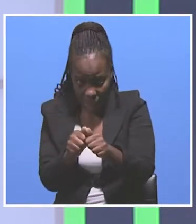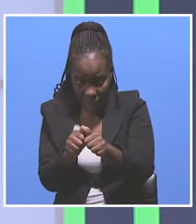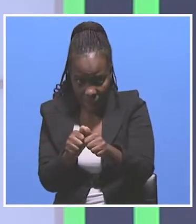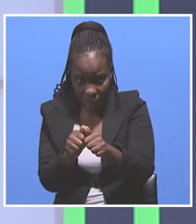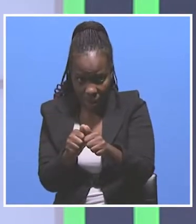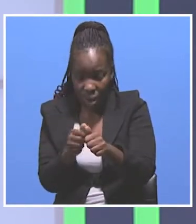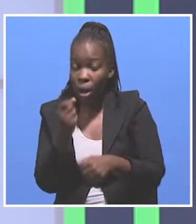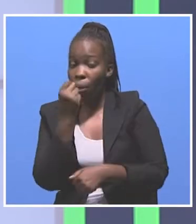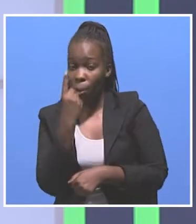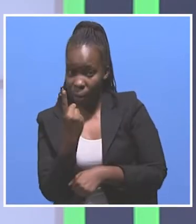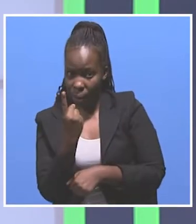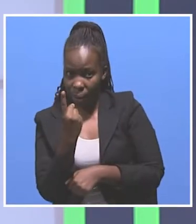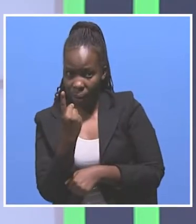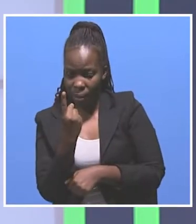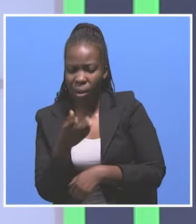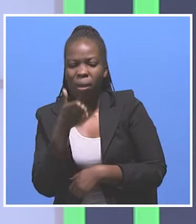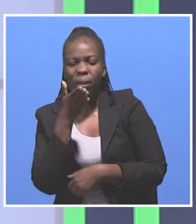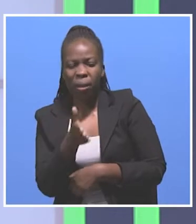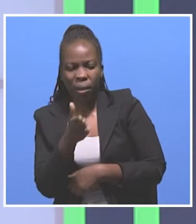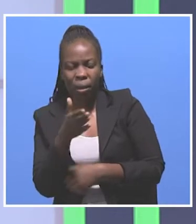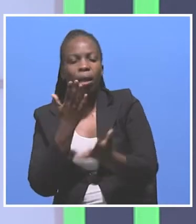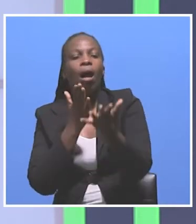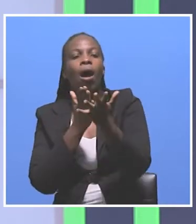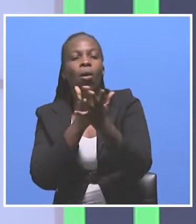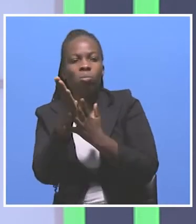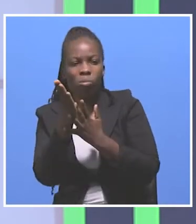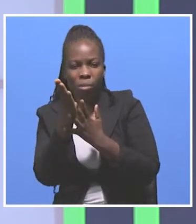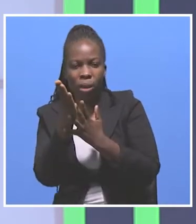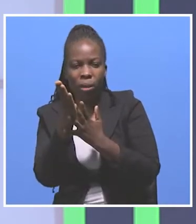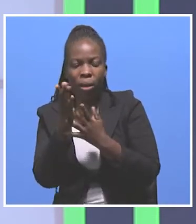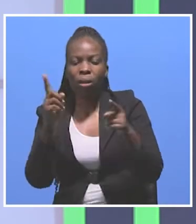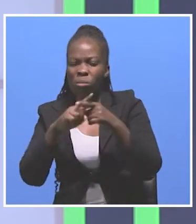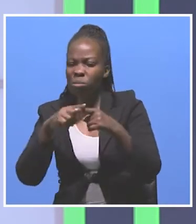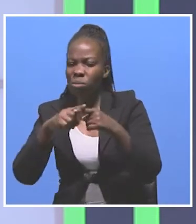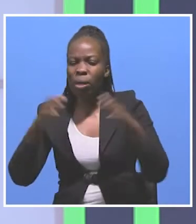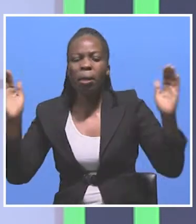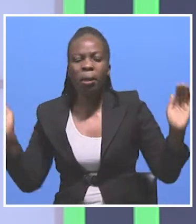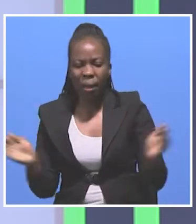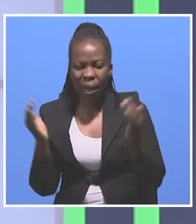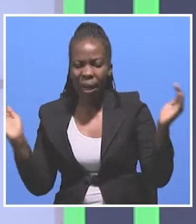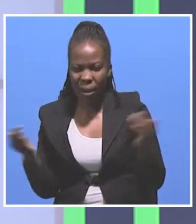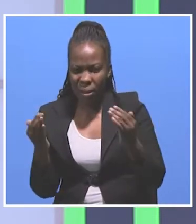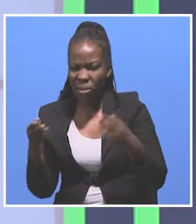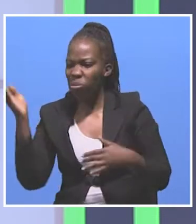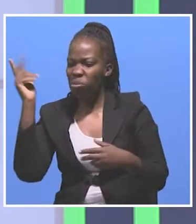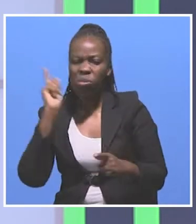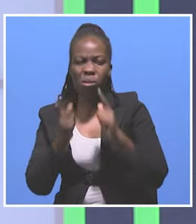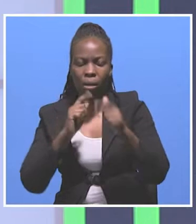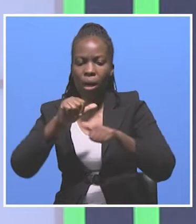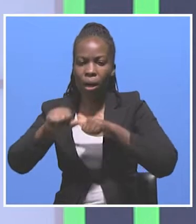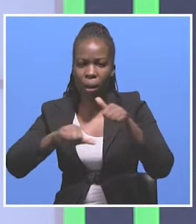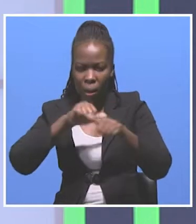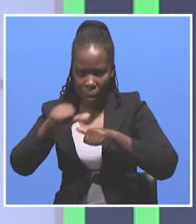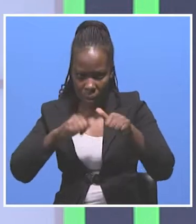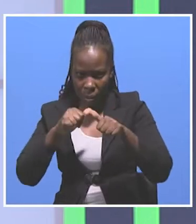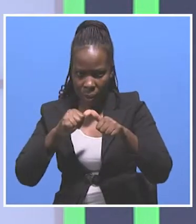You understand? So these are the correct voices to speak about it. Abstinence, for example. If a